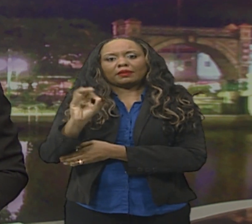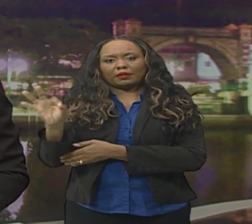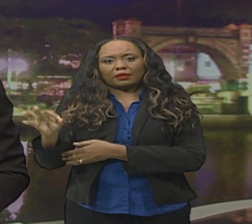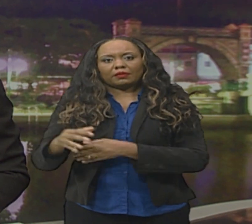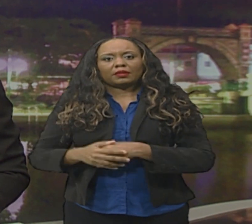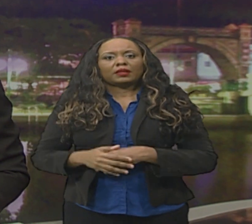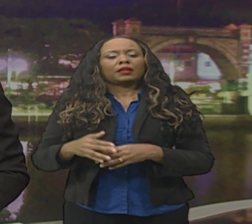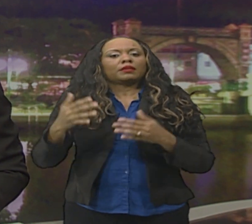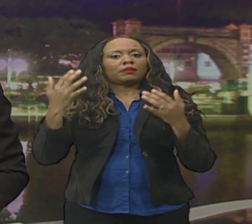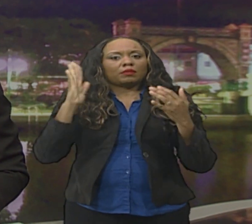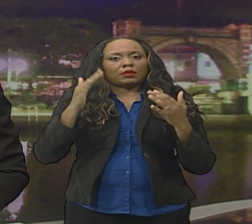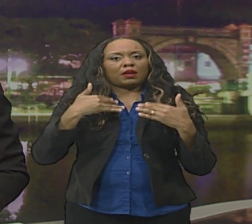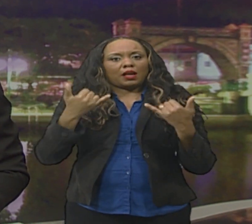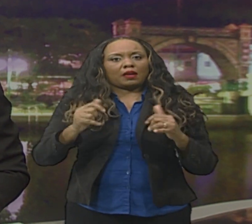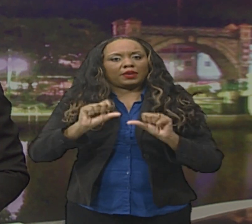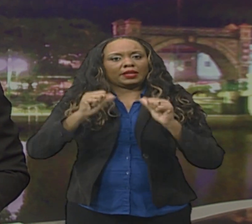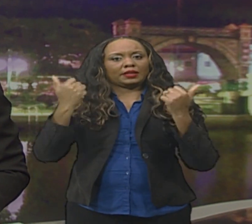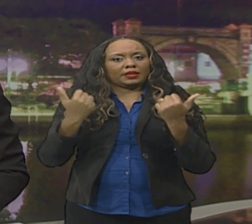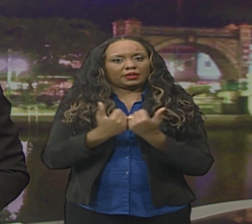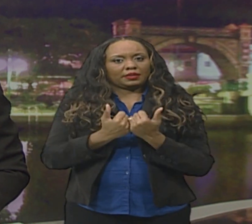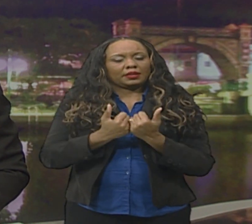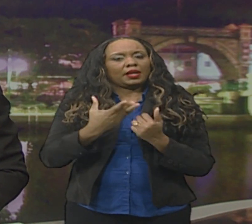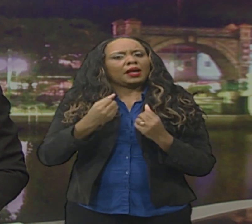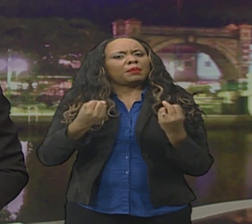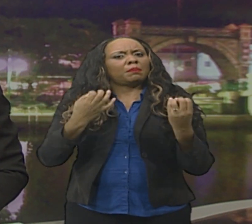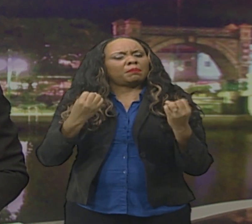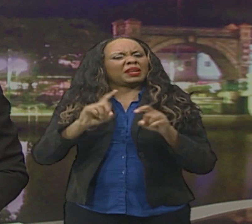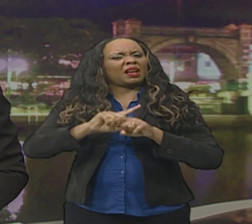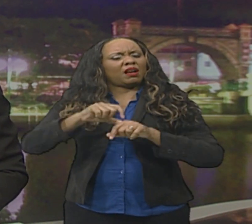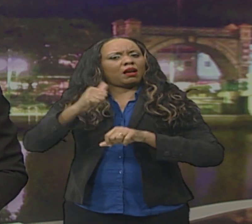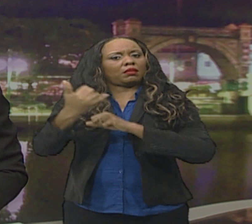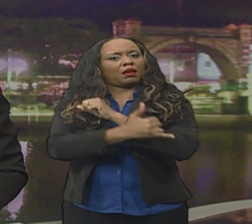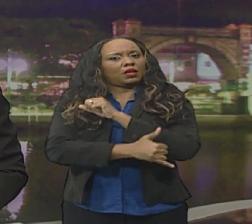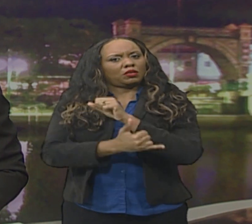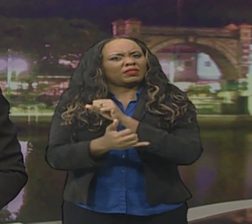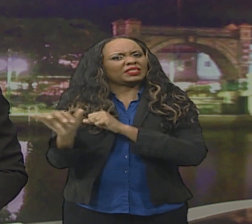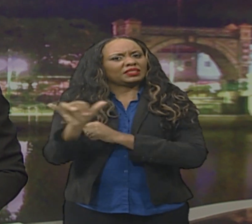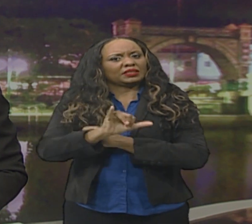of the agency is consistent with the path being taken by many countries.